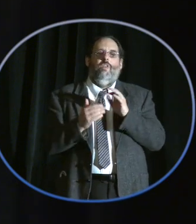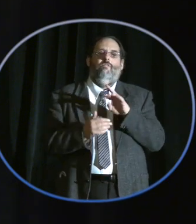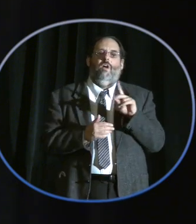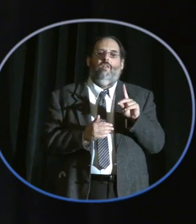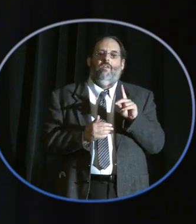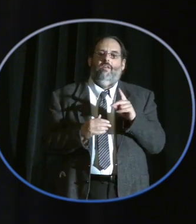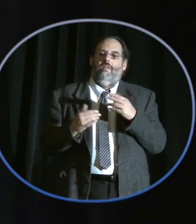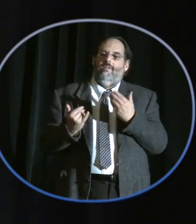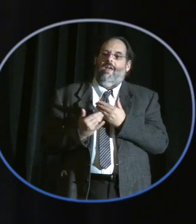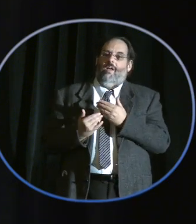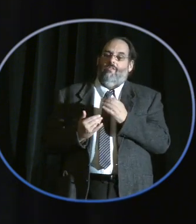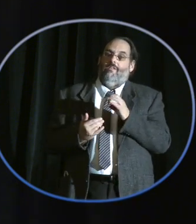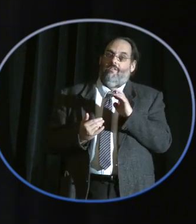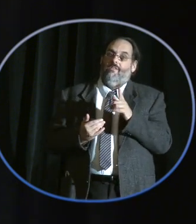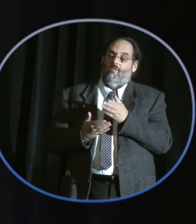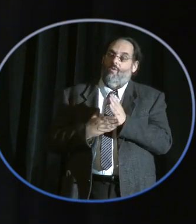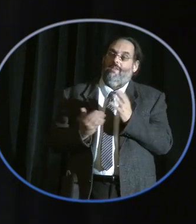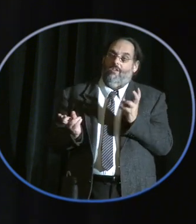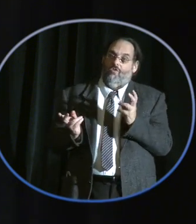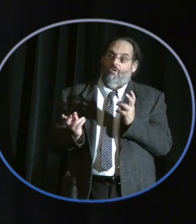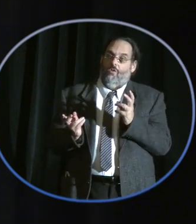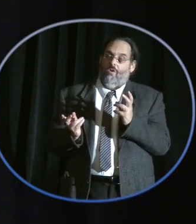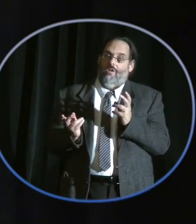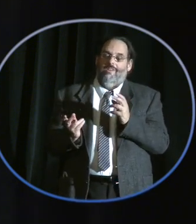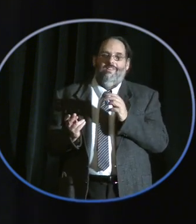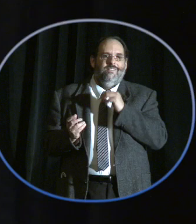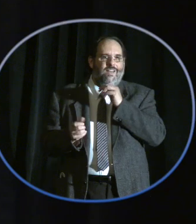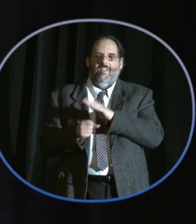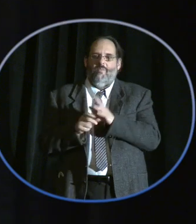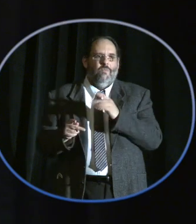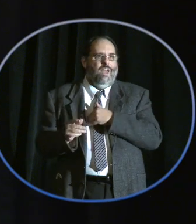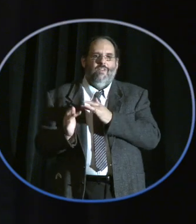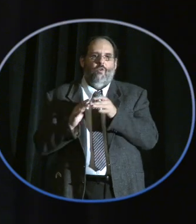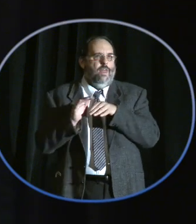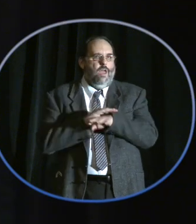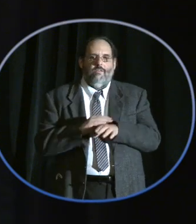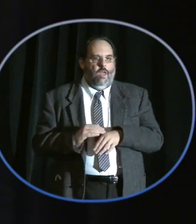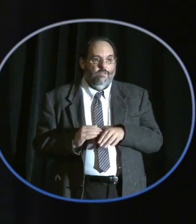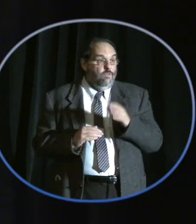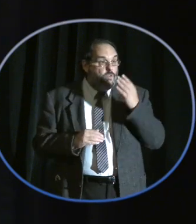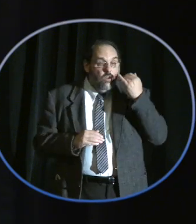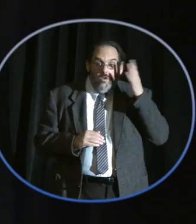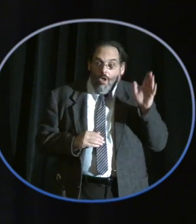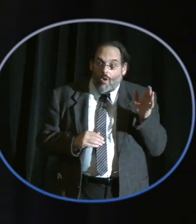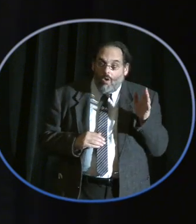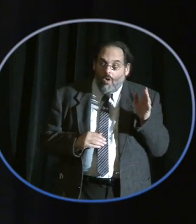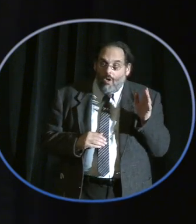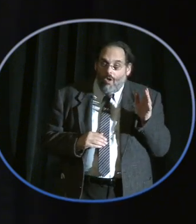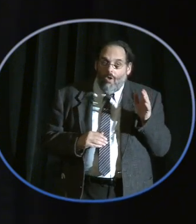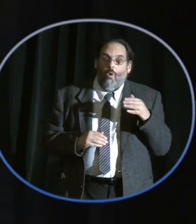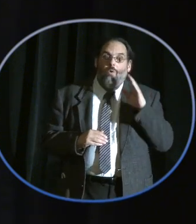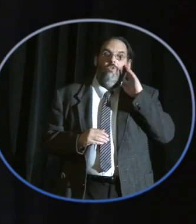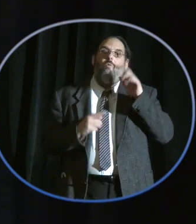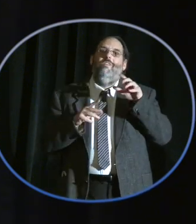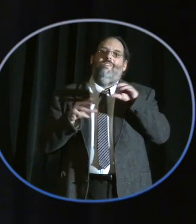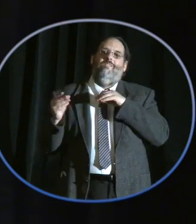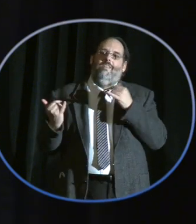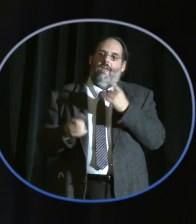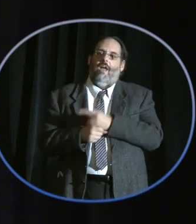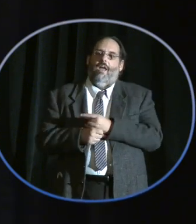the emerging civil rights issues of our time, the digital divide. Because if you did not know, you will know when you leave here